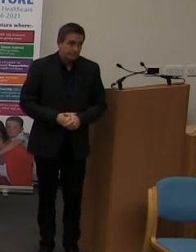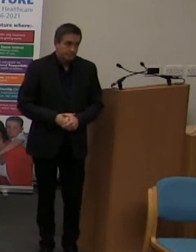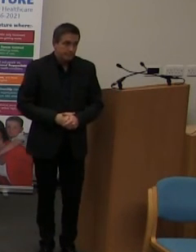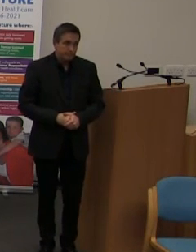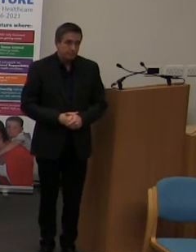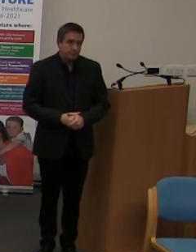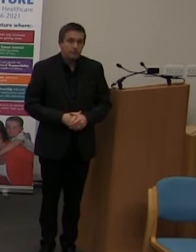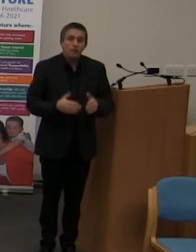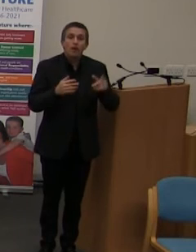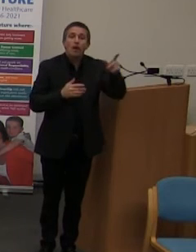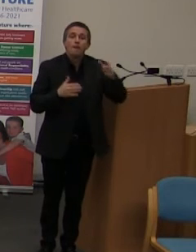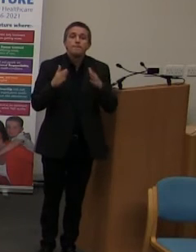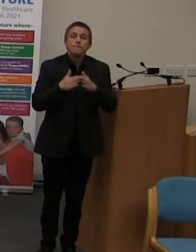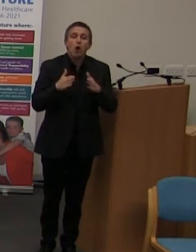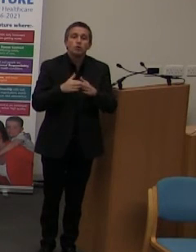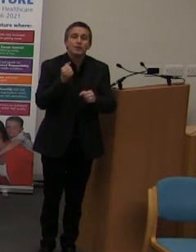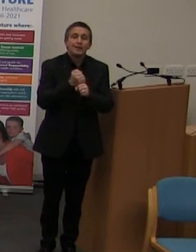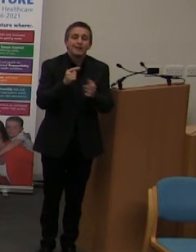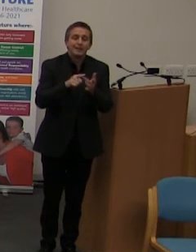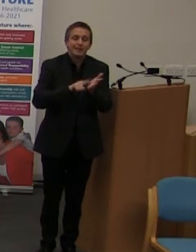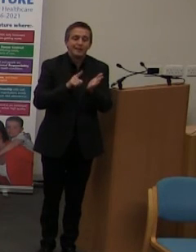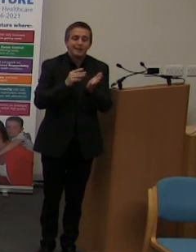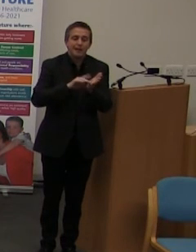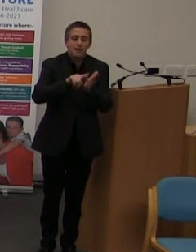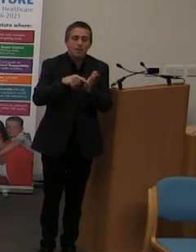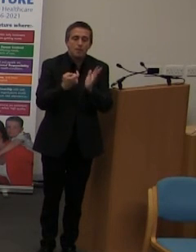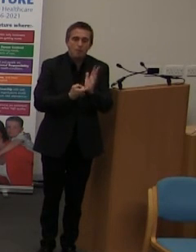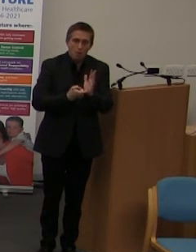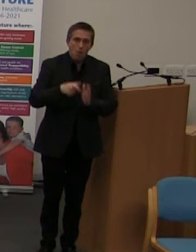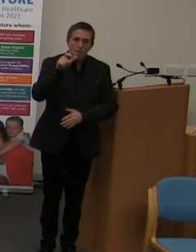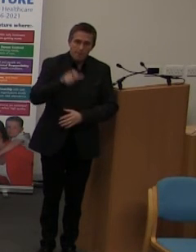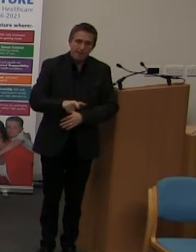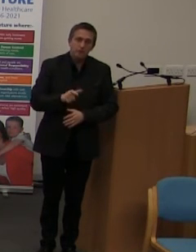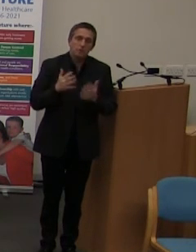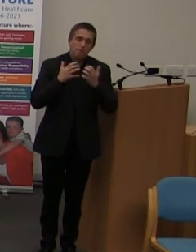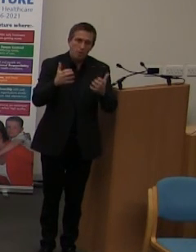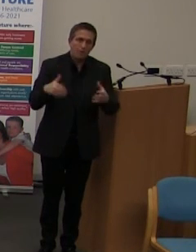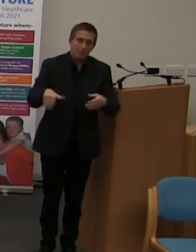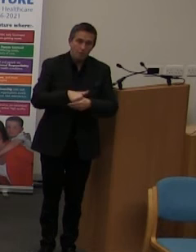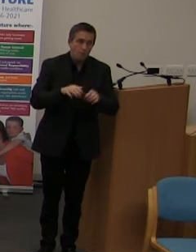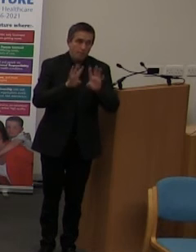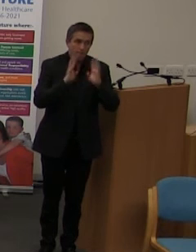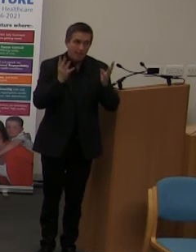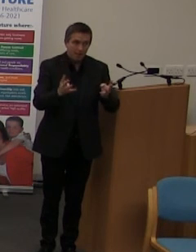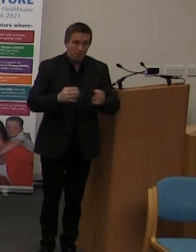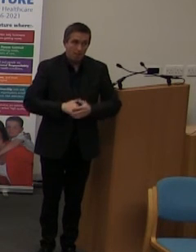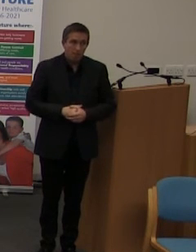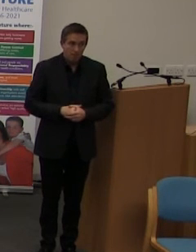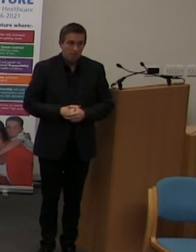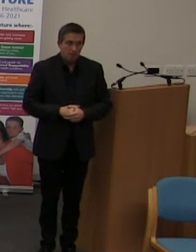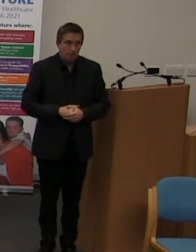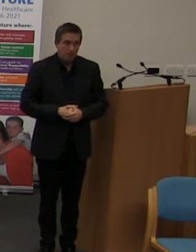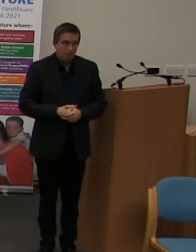Thank you. Margaret Gilmore, Patient Public Involvement Panel. I wanted to ask, because it hasn't been talked about in a